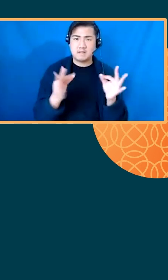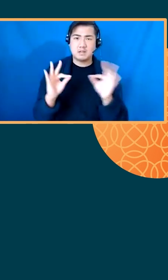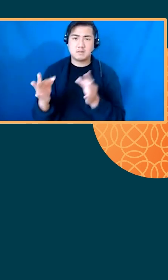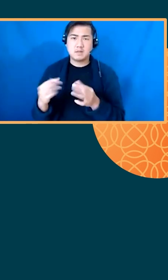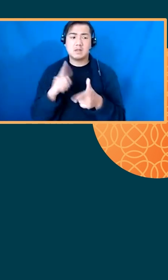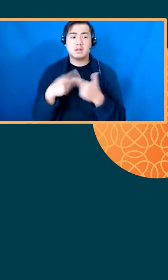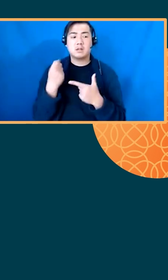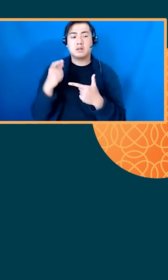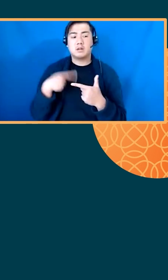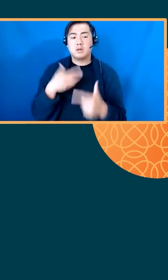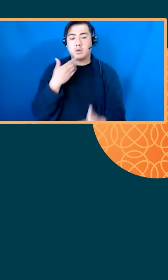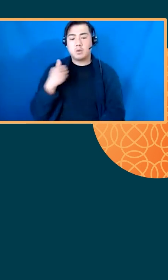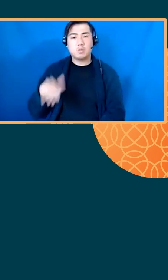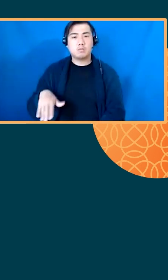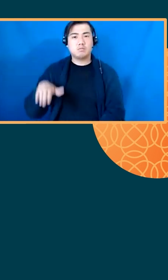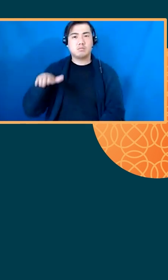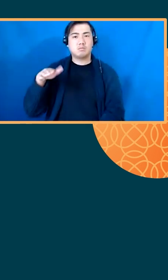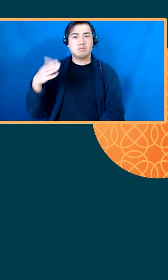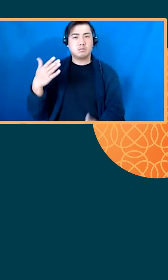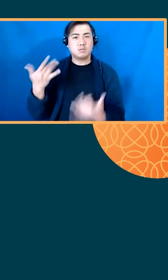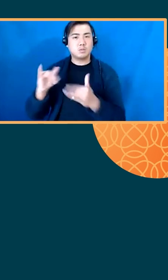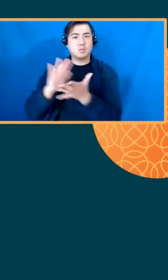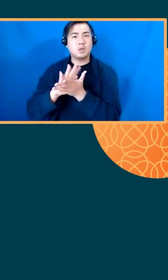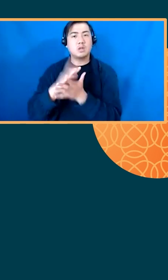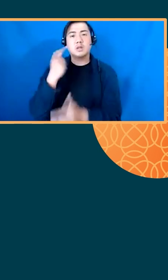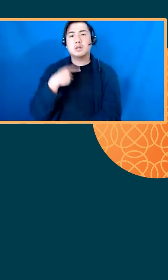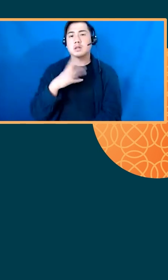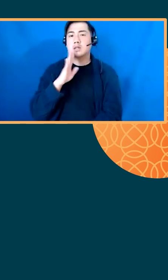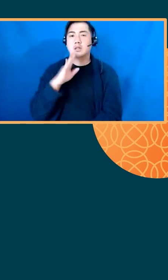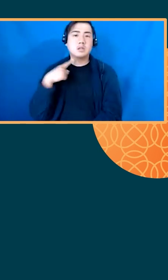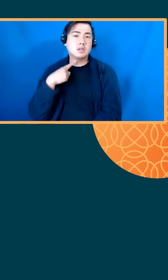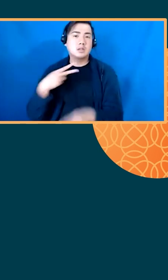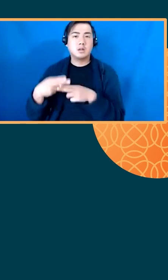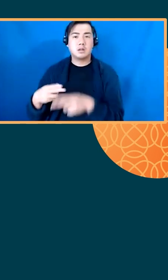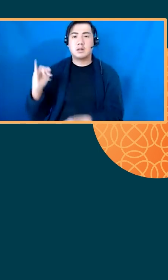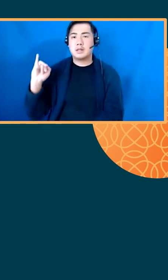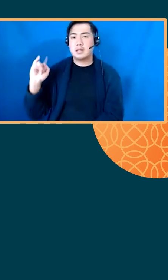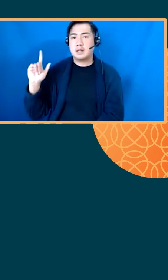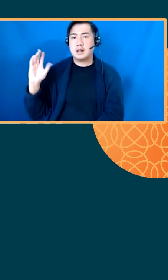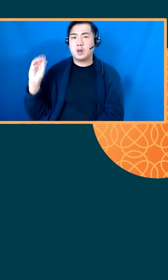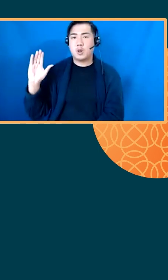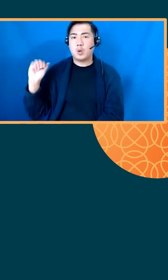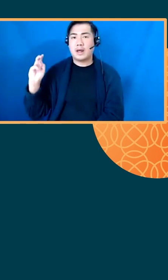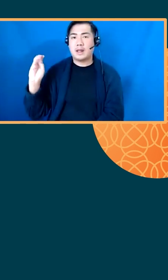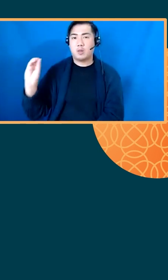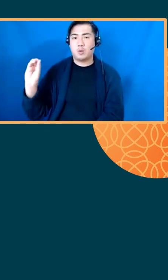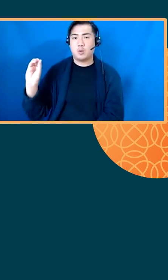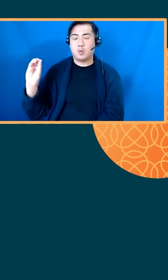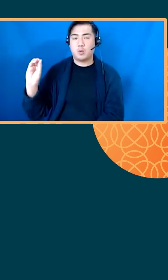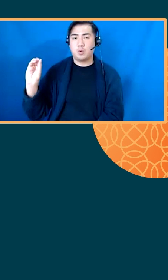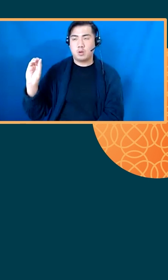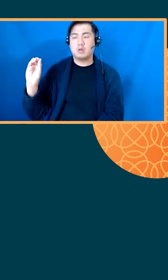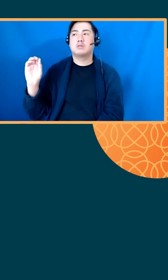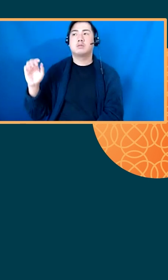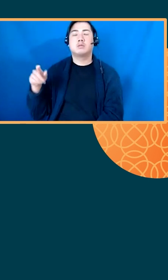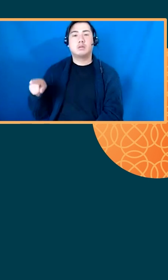and I speak a dialect called Ilocano, or that is the dialect that I grew up in, and